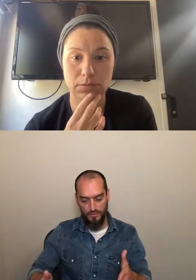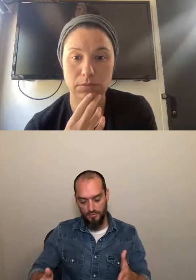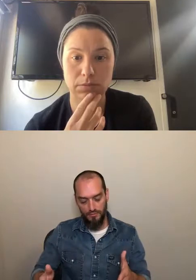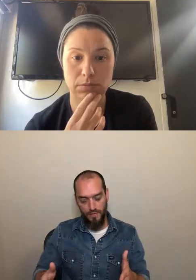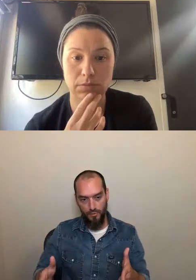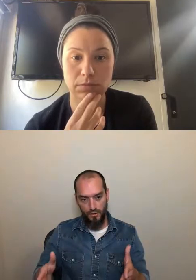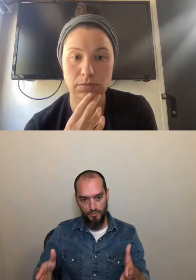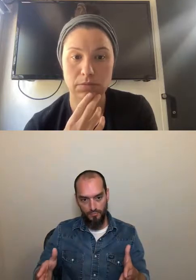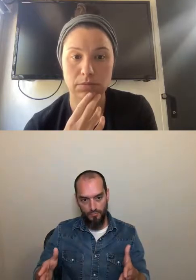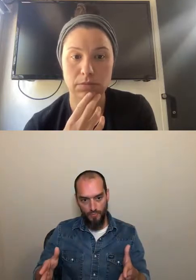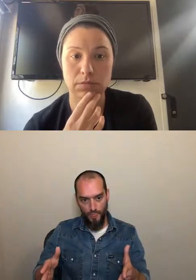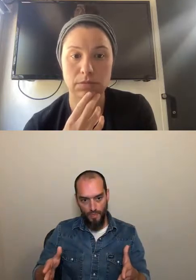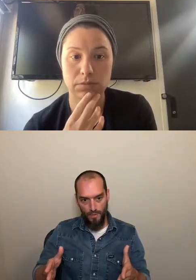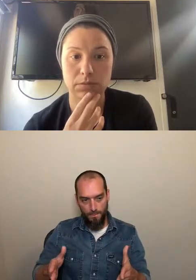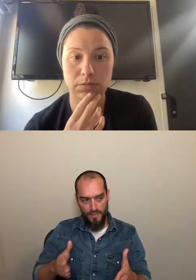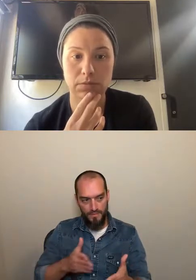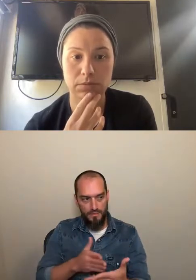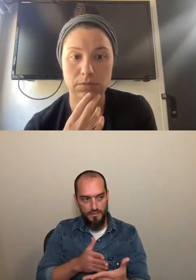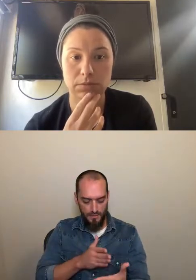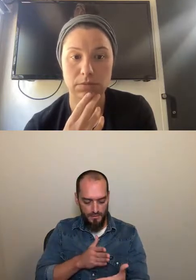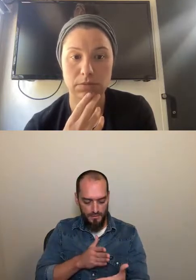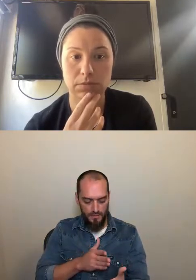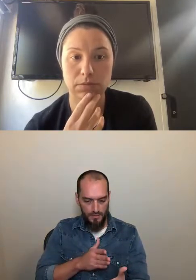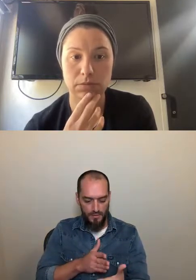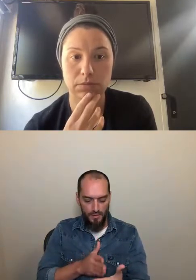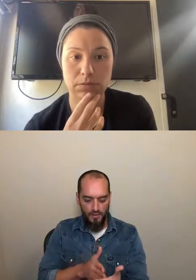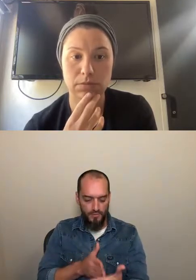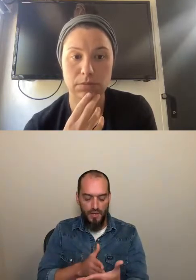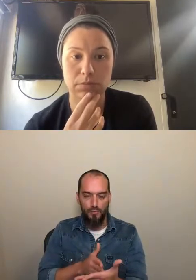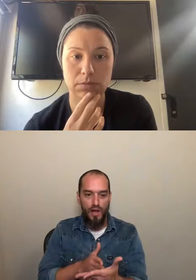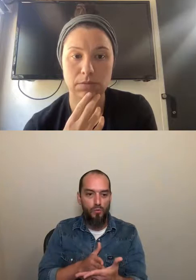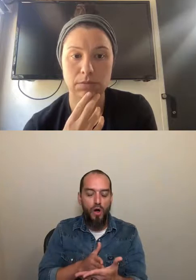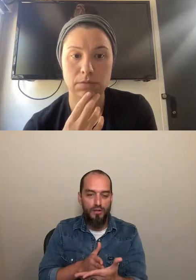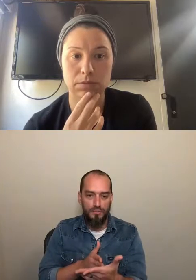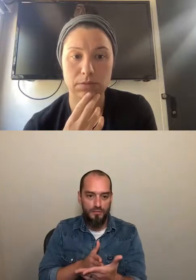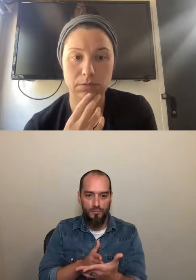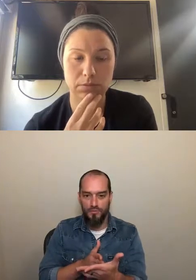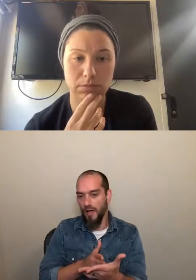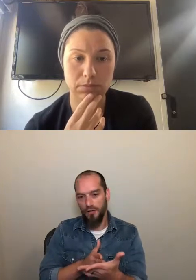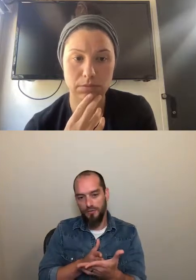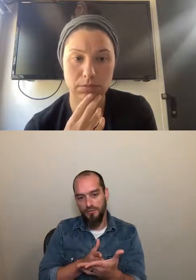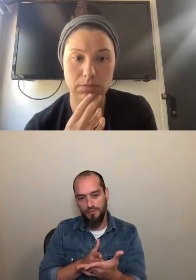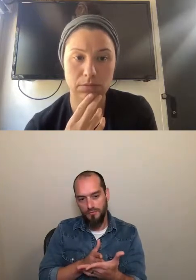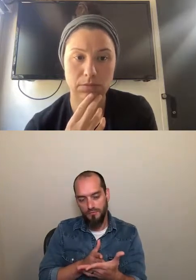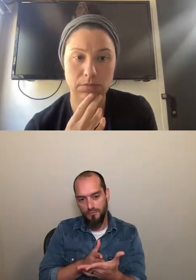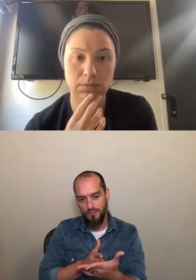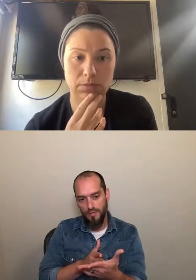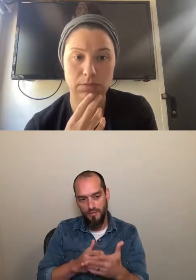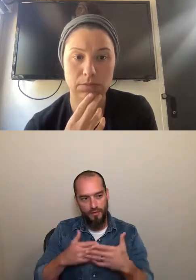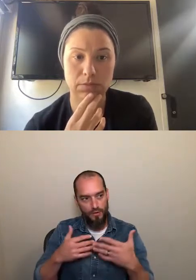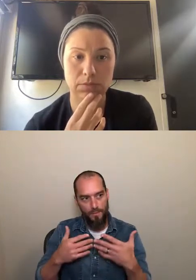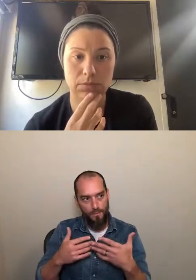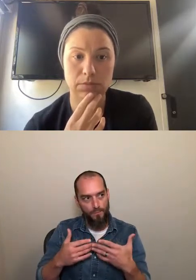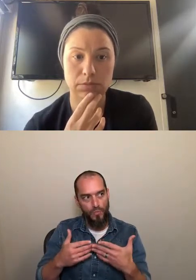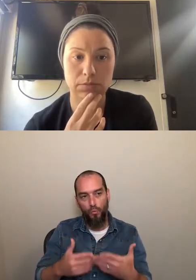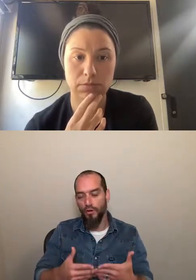standards standpoint. Because a lot of the time when I walk into someone's house and